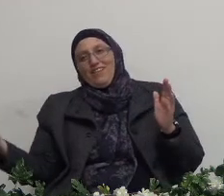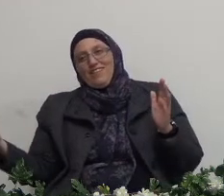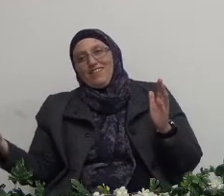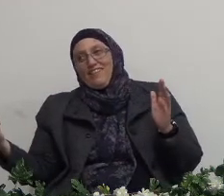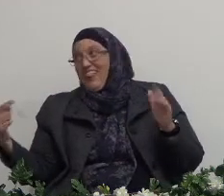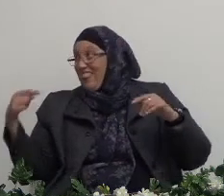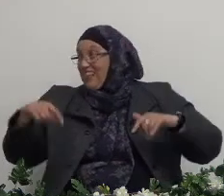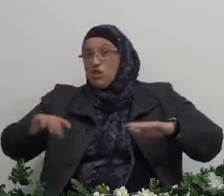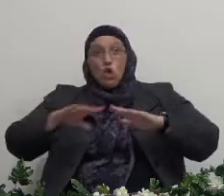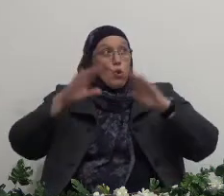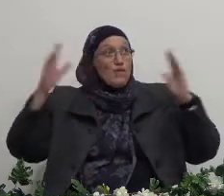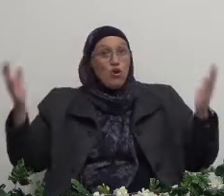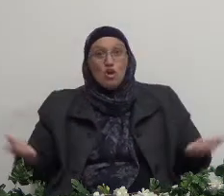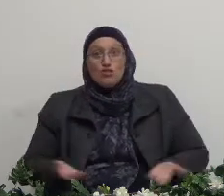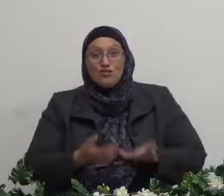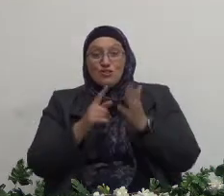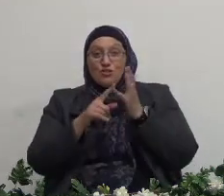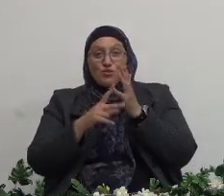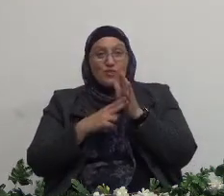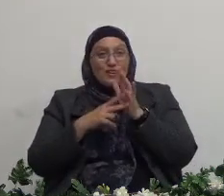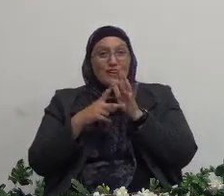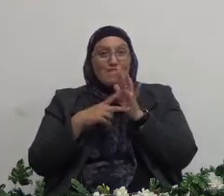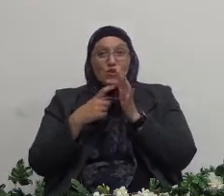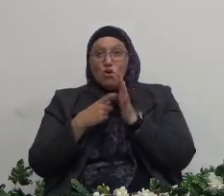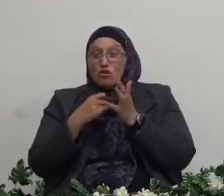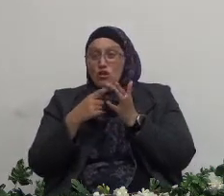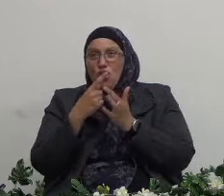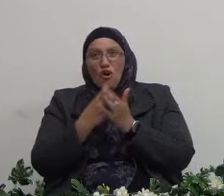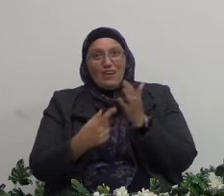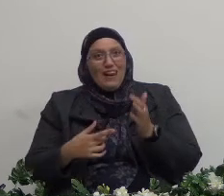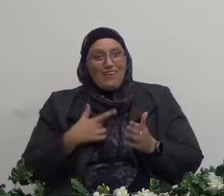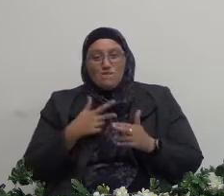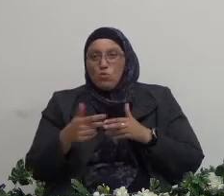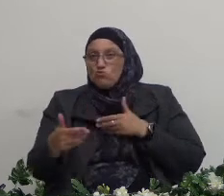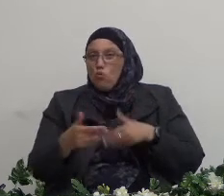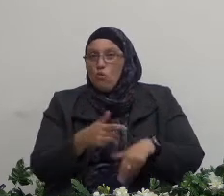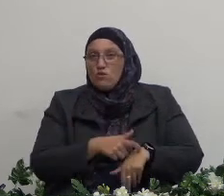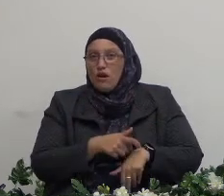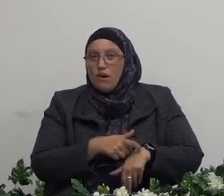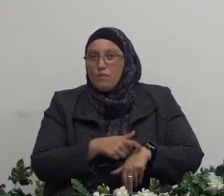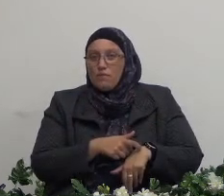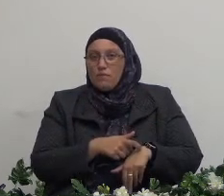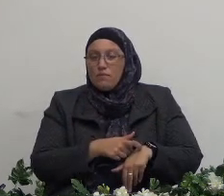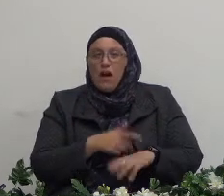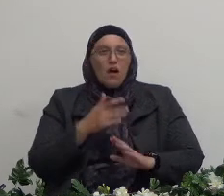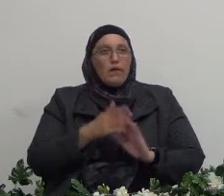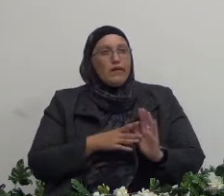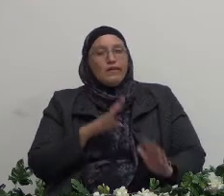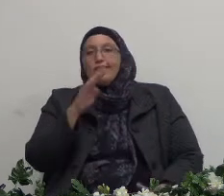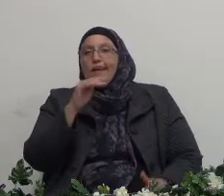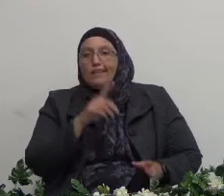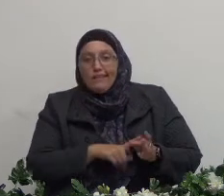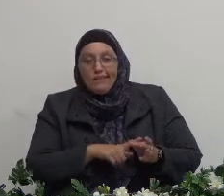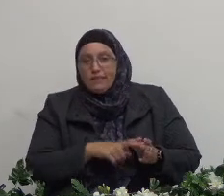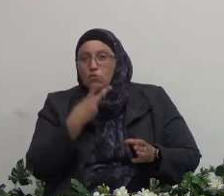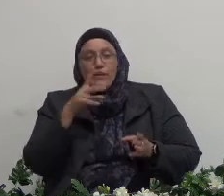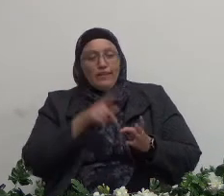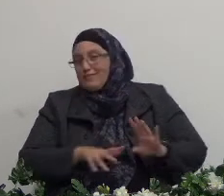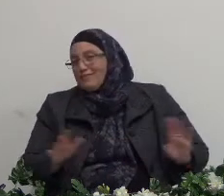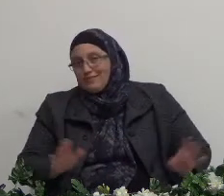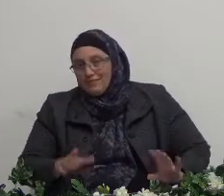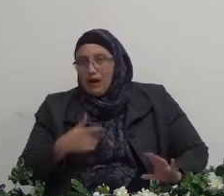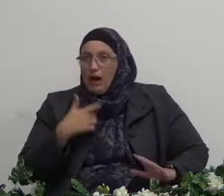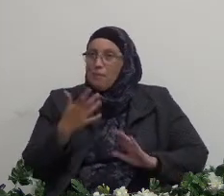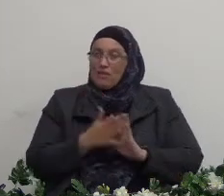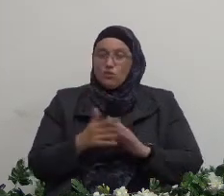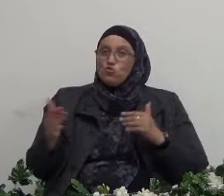don't know how long. And when I say short while, I'm not measuring it in the time that compared to humanity in our time. No, we're